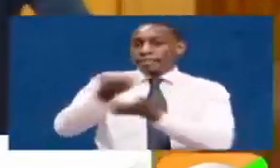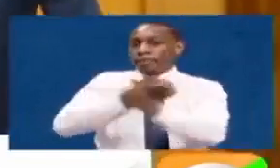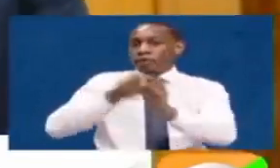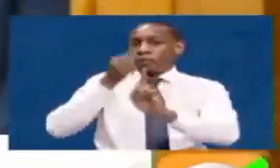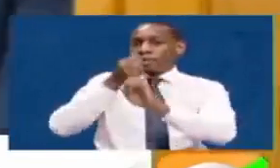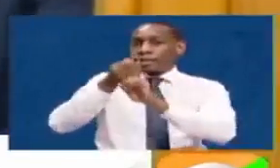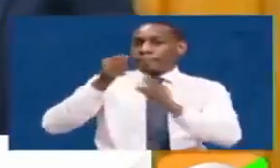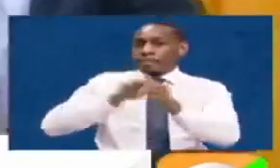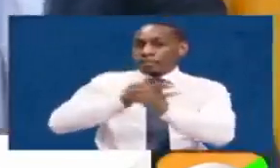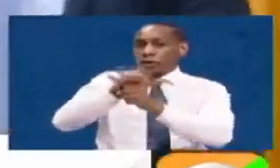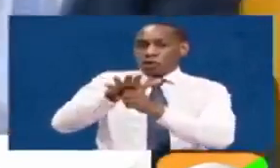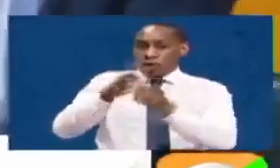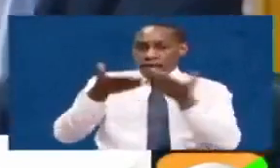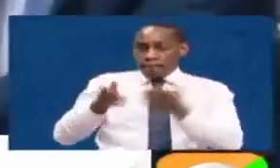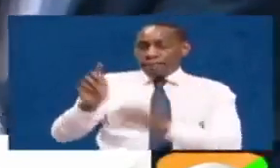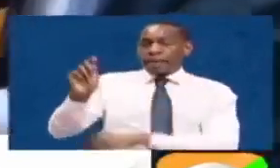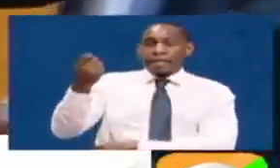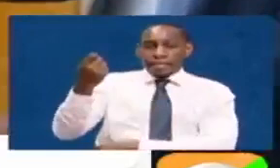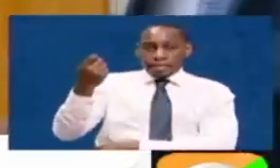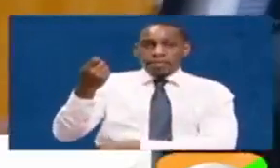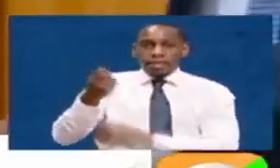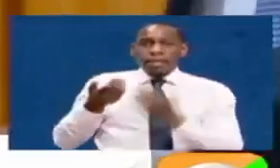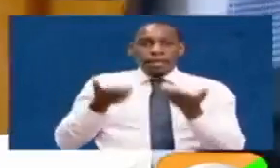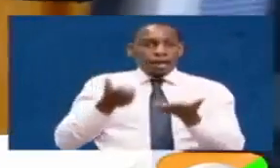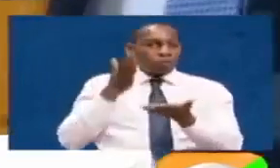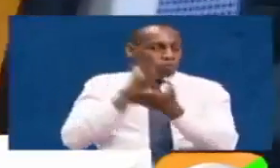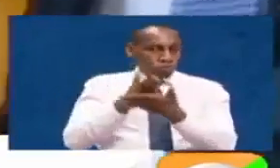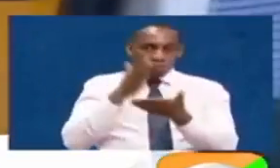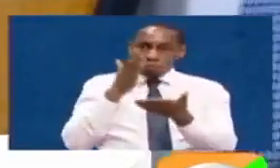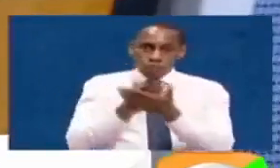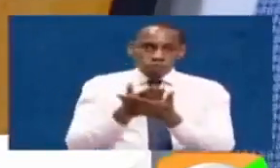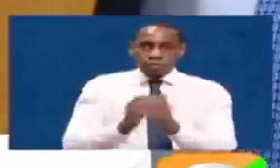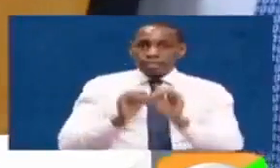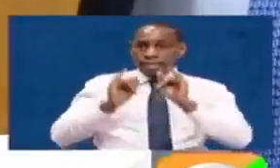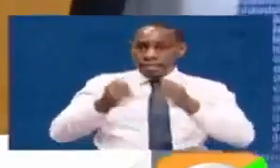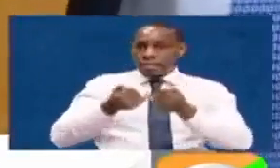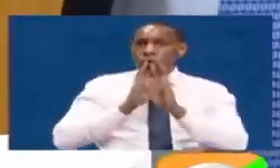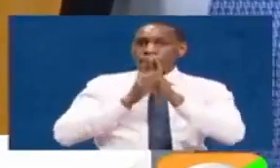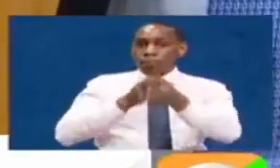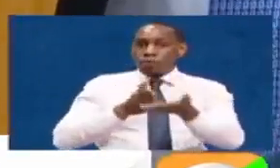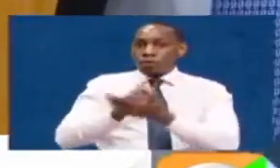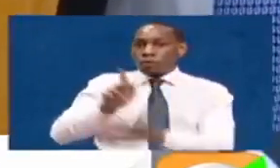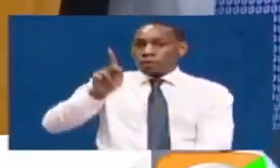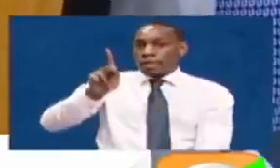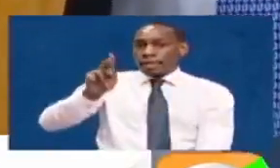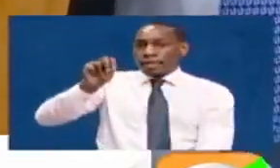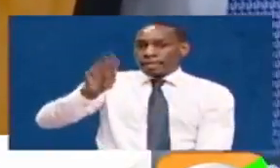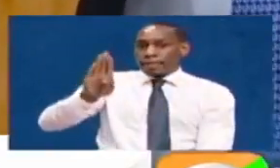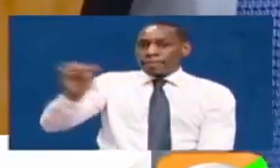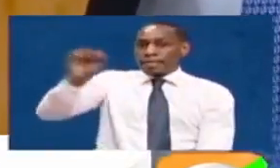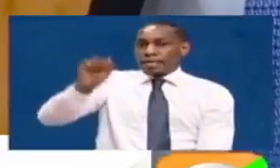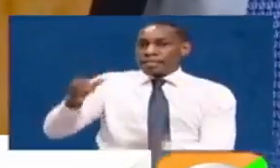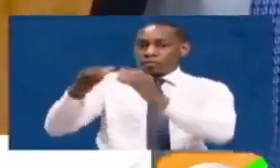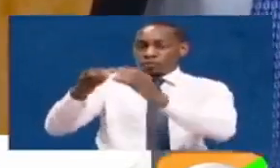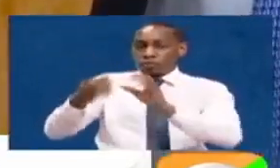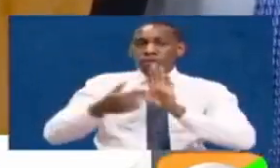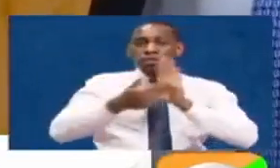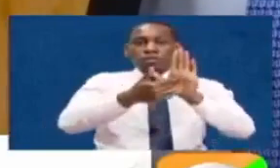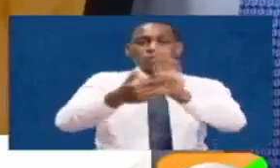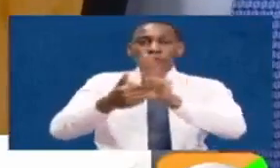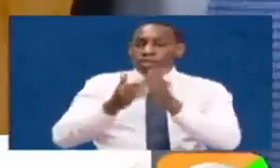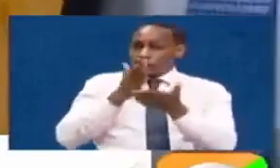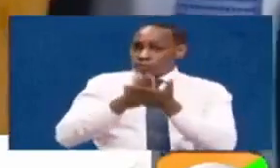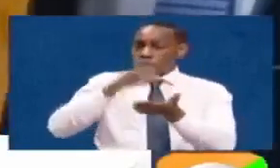economic impact of COVID-19 in the country is now inevitable. The latest report by the Kenya National Bureau of Statistics laying bare the